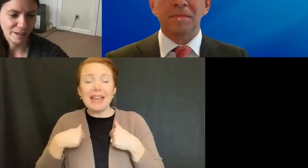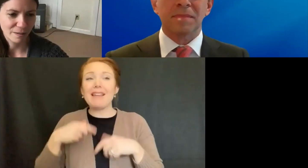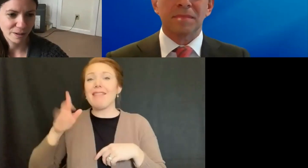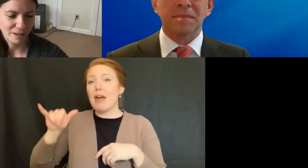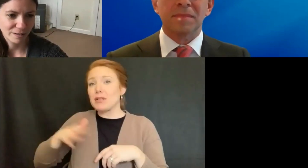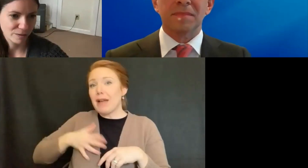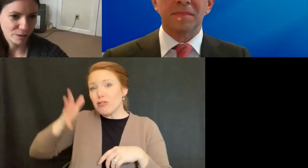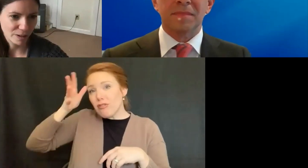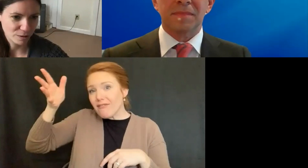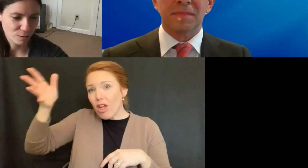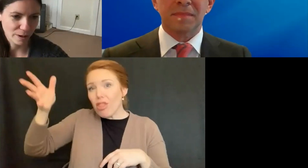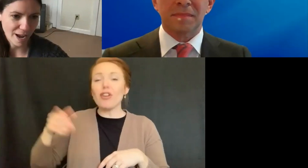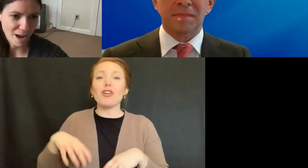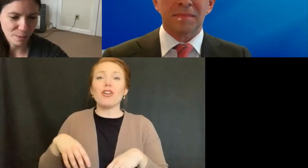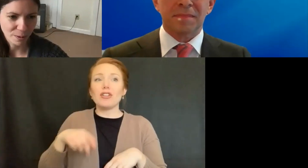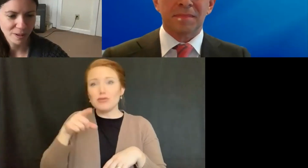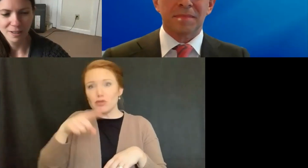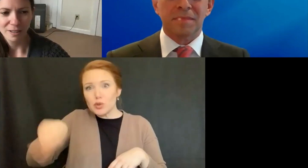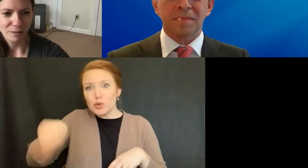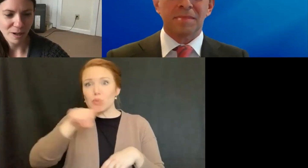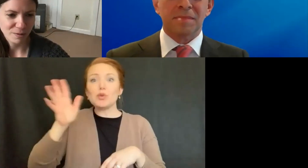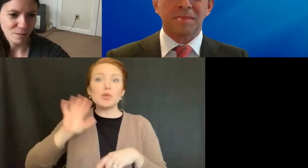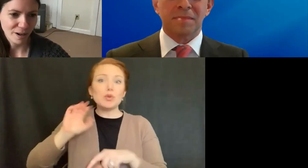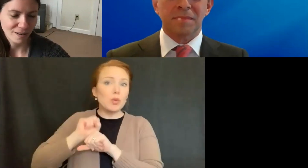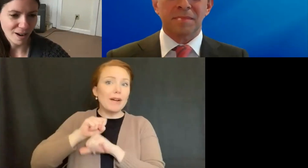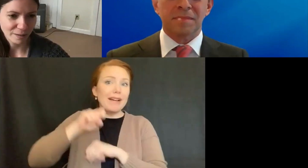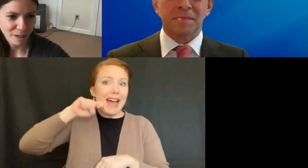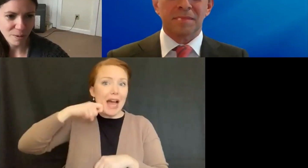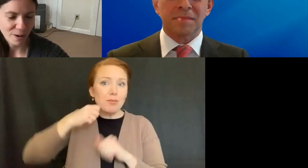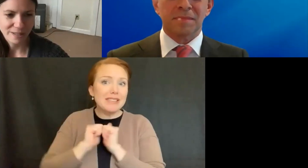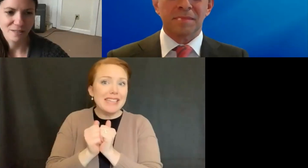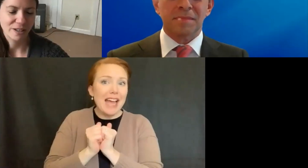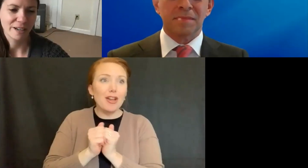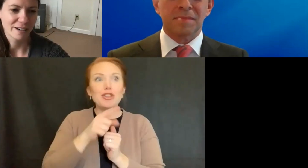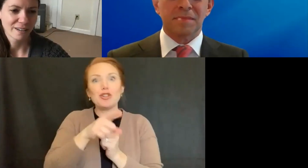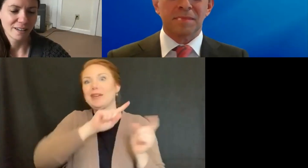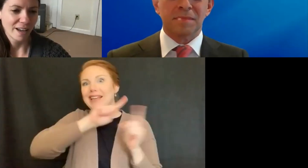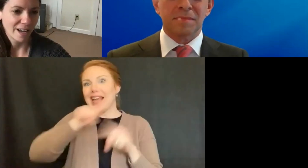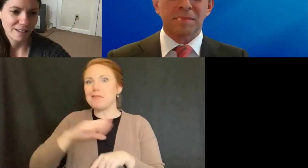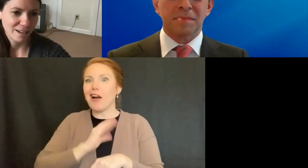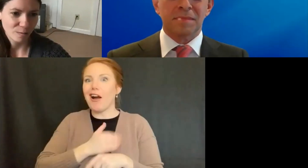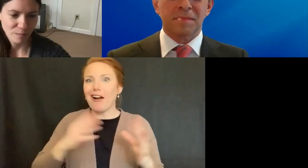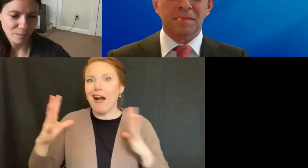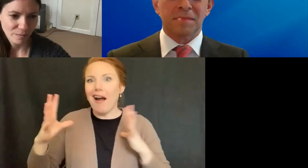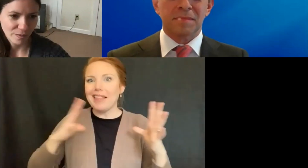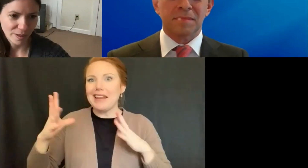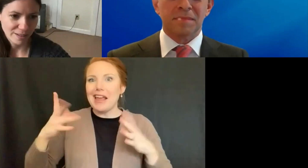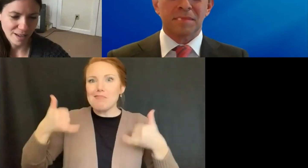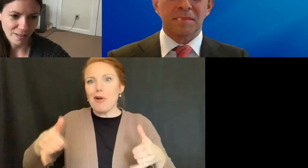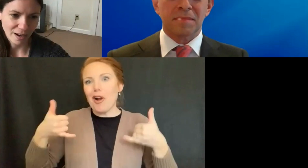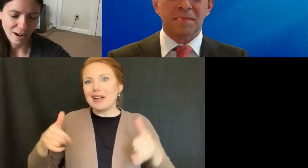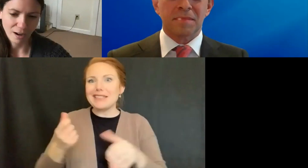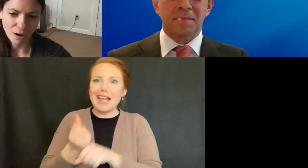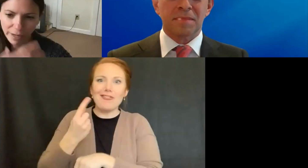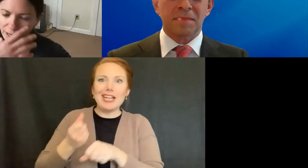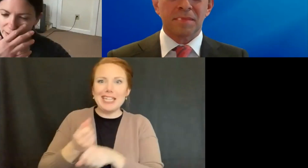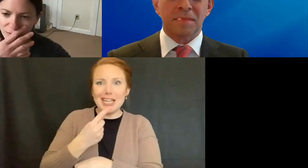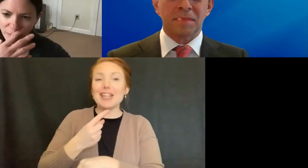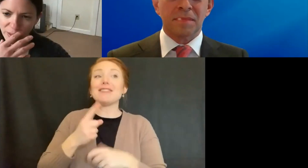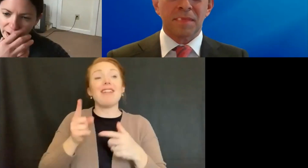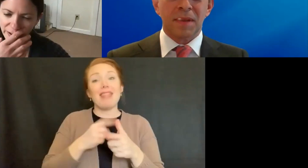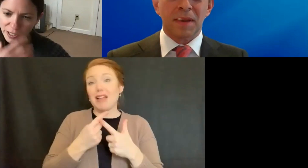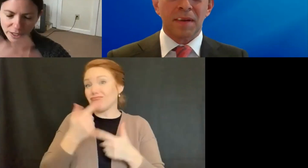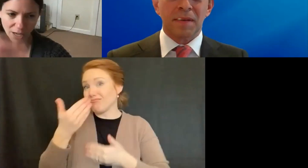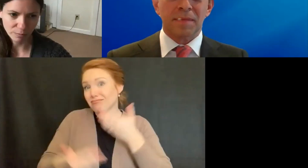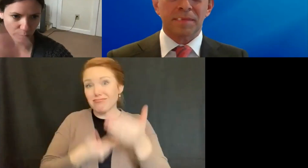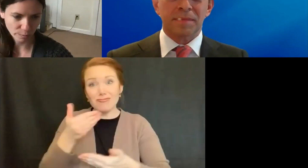grandfather. You guys used to work at Apple. You'd come to our holiday parties every year. And that's how that got going. And then